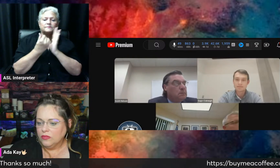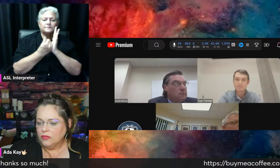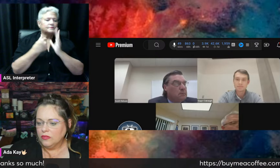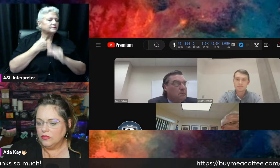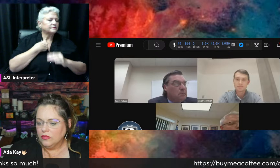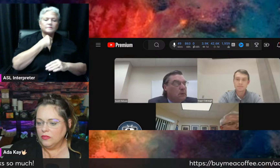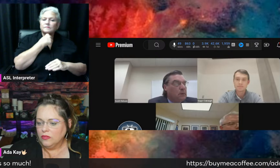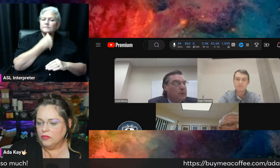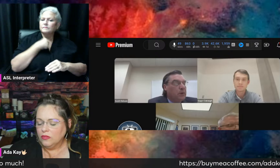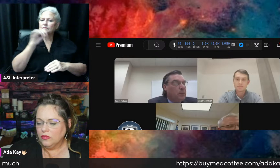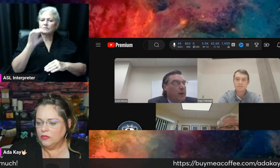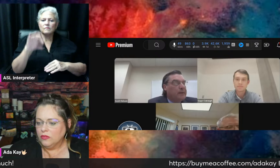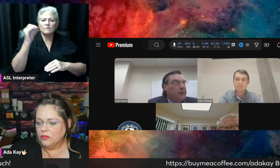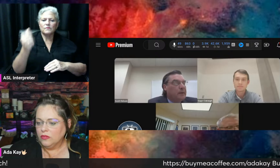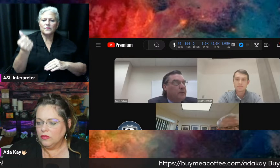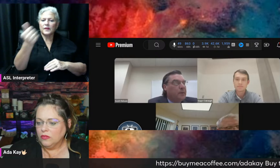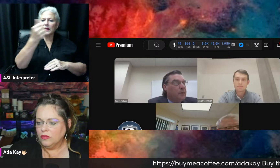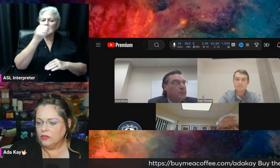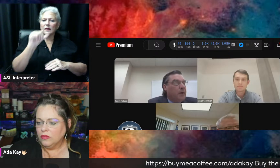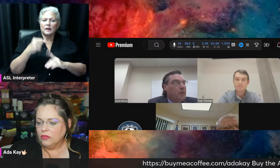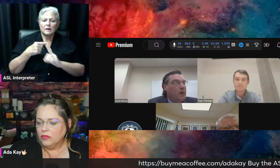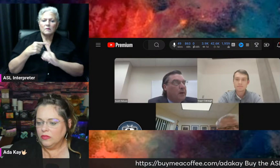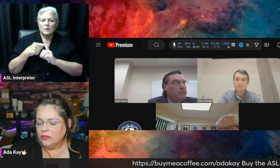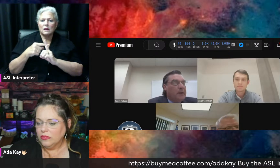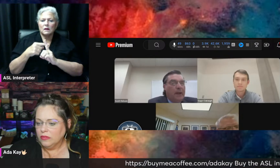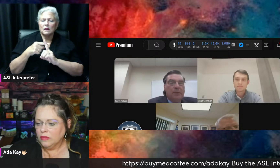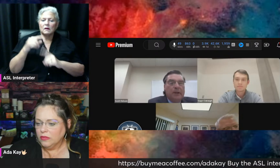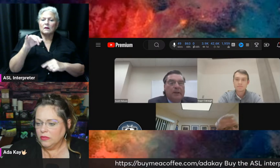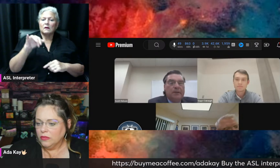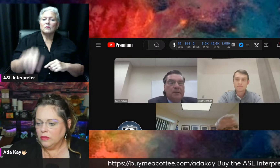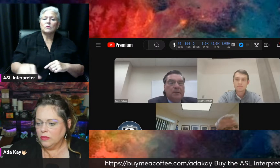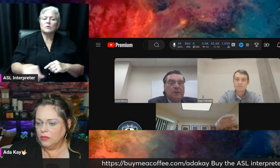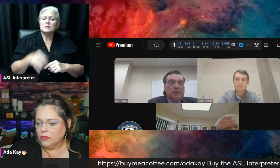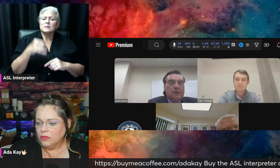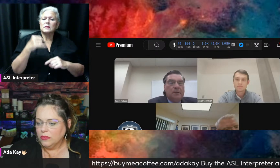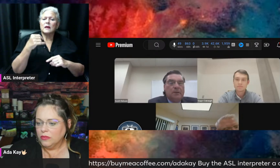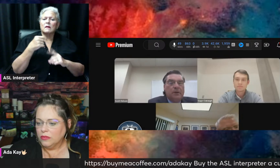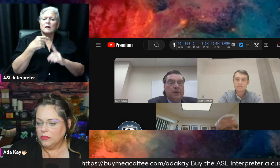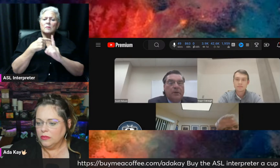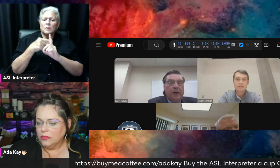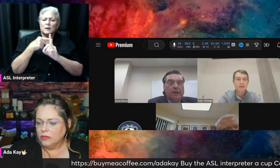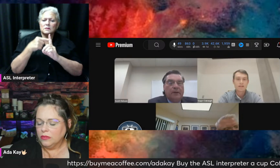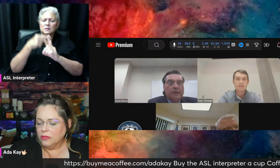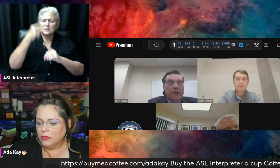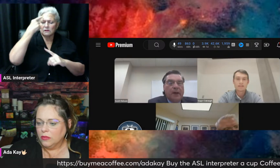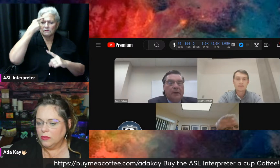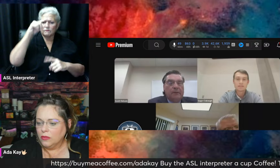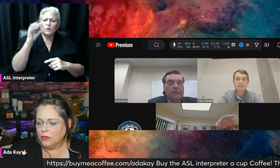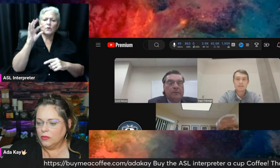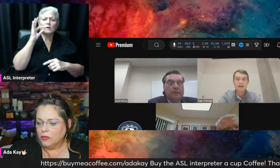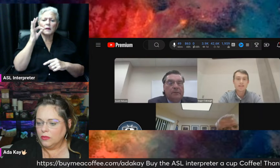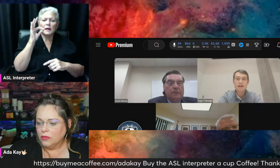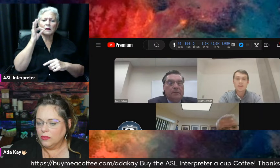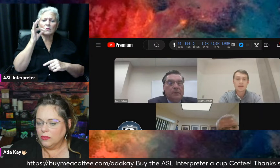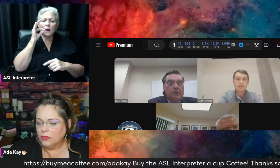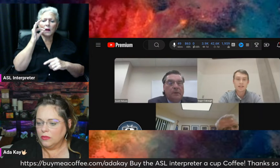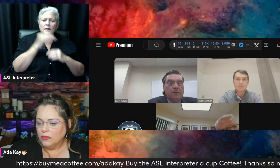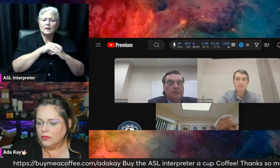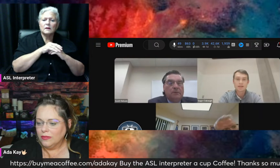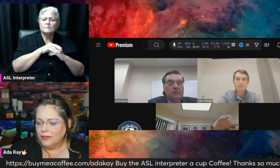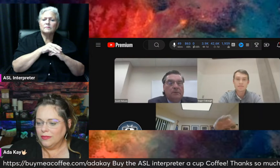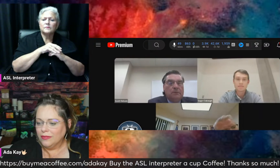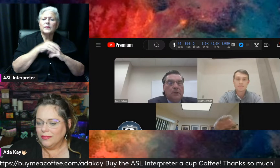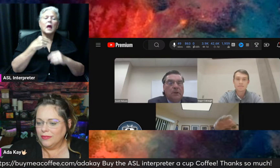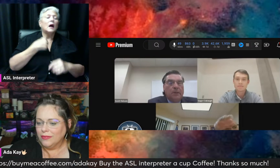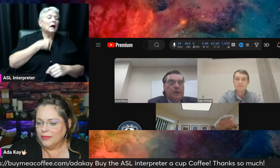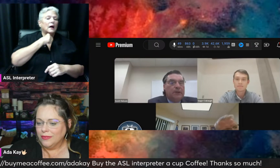positives. Was there a positive for marijuana metabolites? Or do you Not not? on this. I did not test